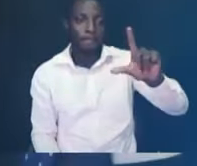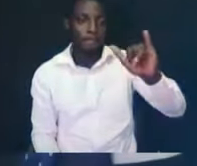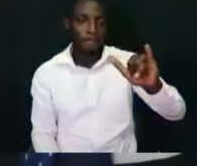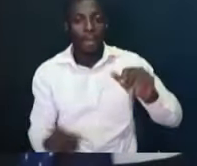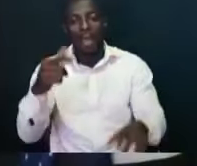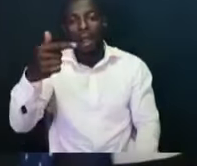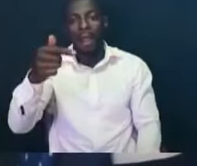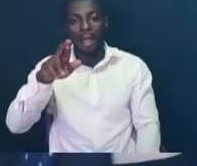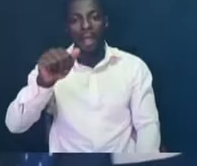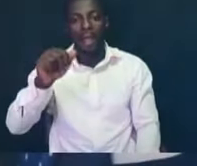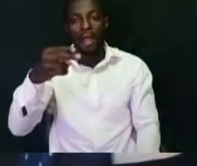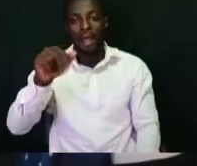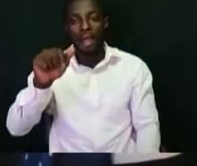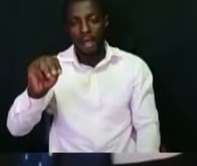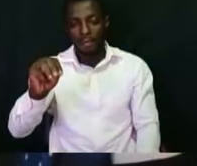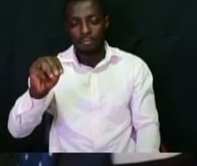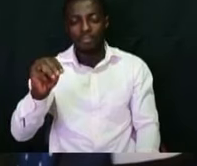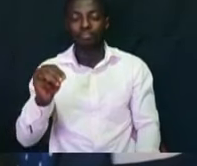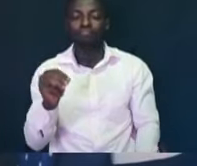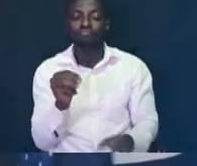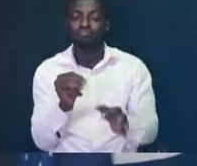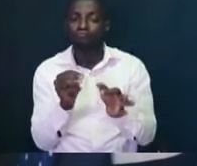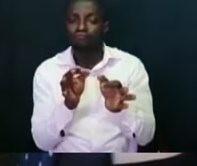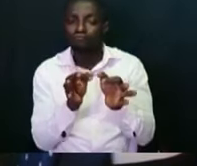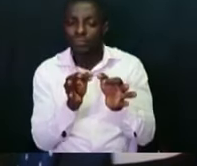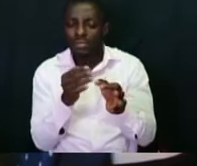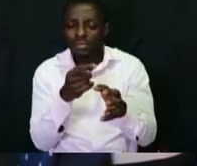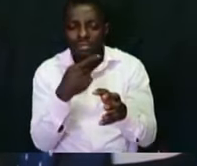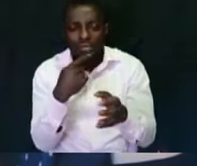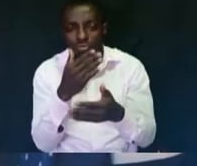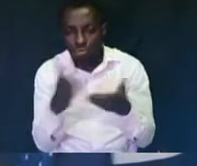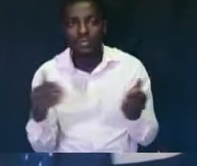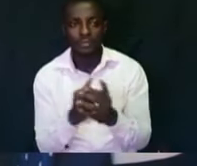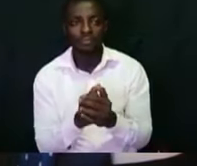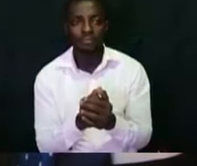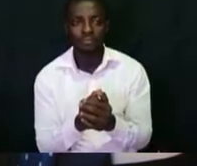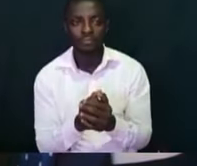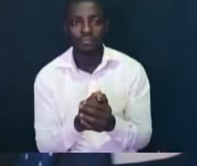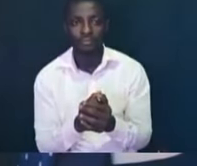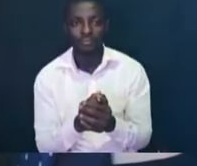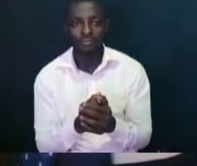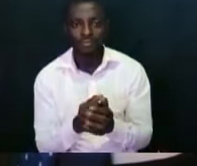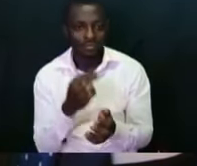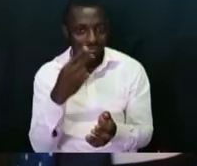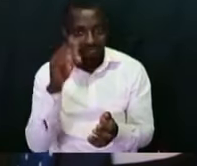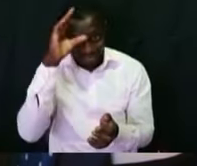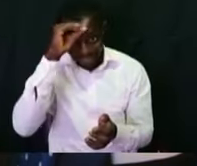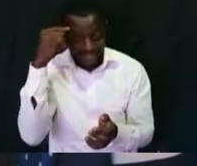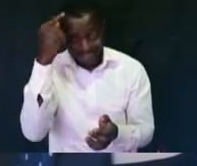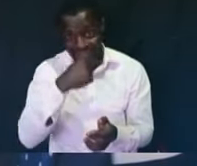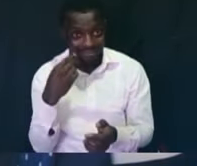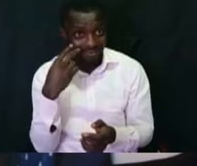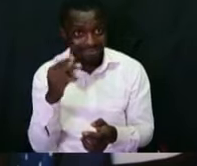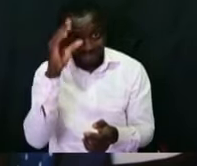quote now if you can pay attention to this man I like his face